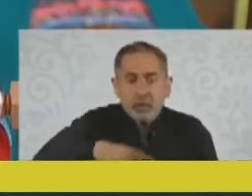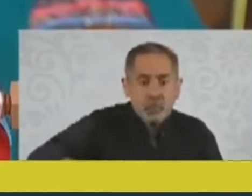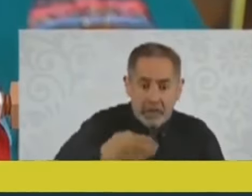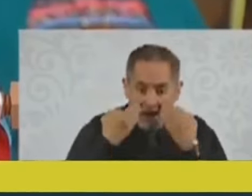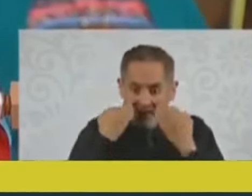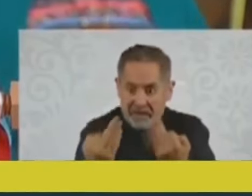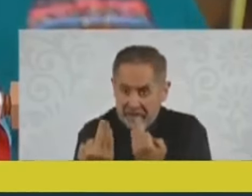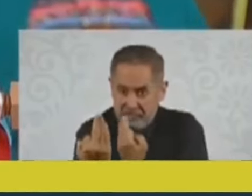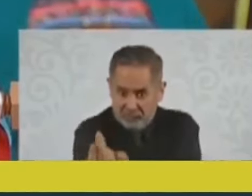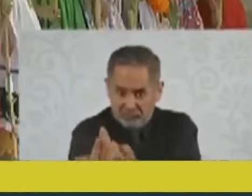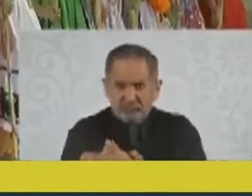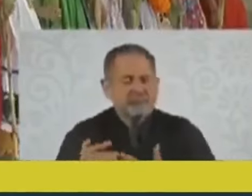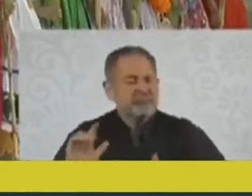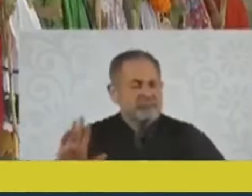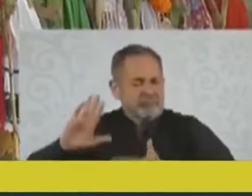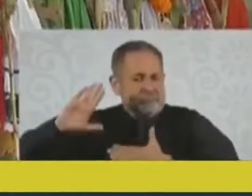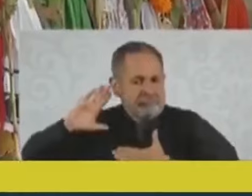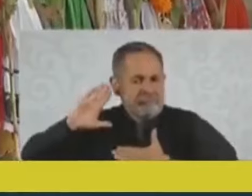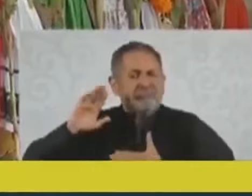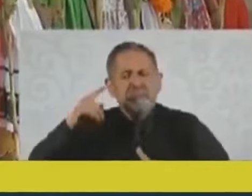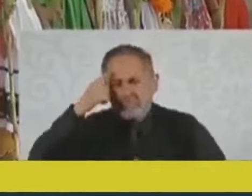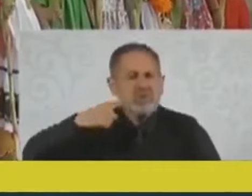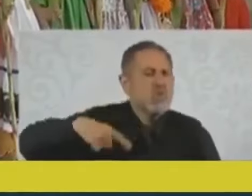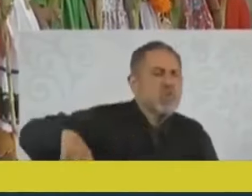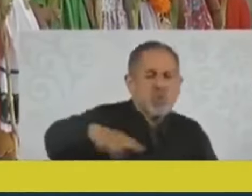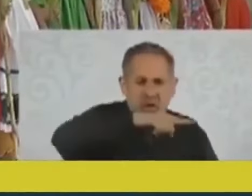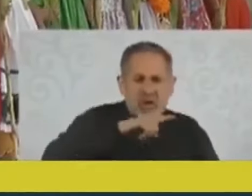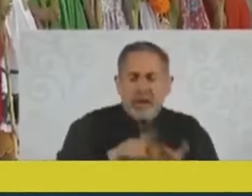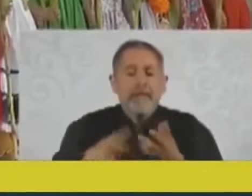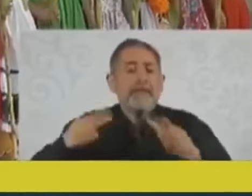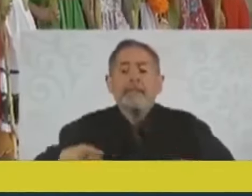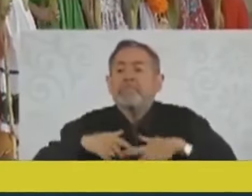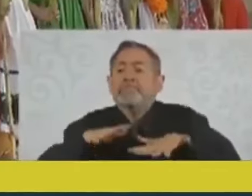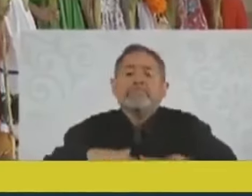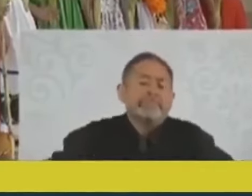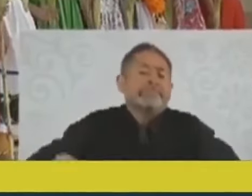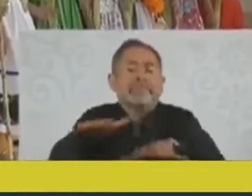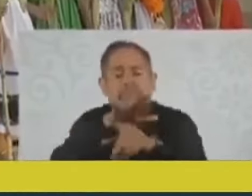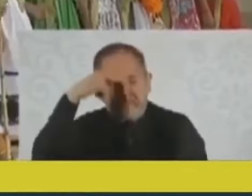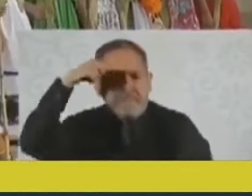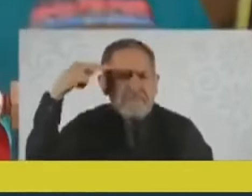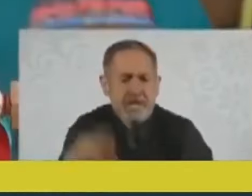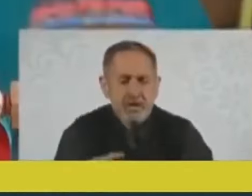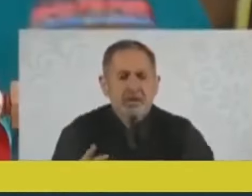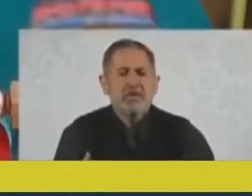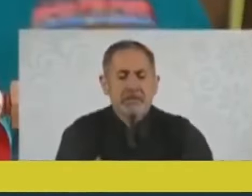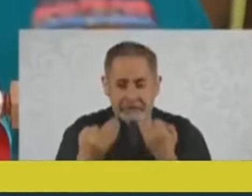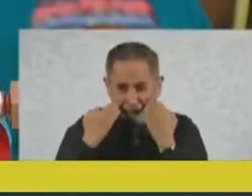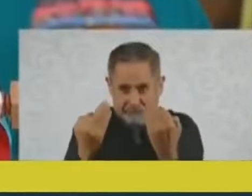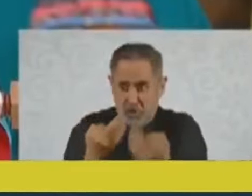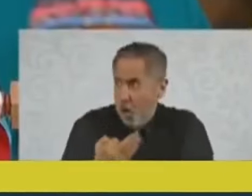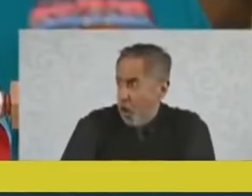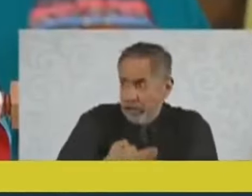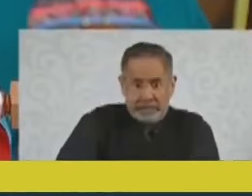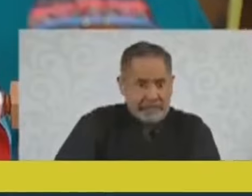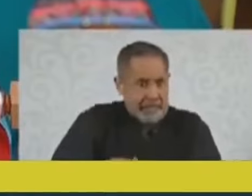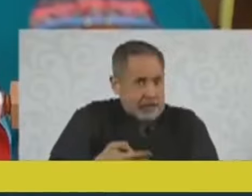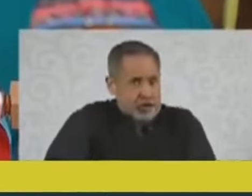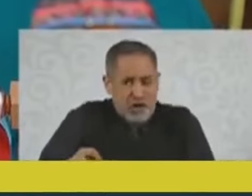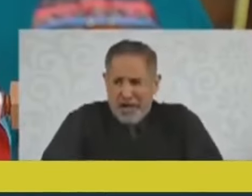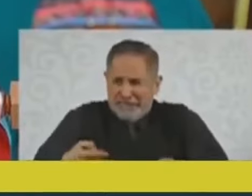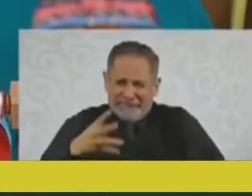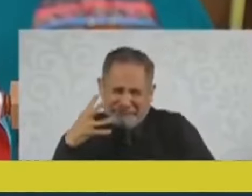to commit to you, to say to the Mexican people, in this